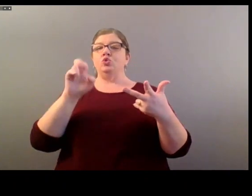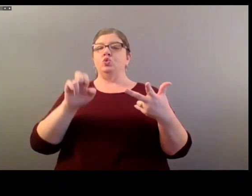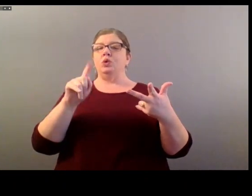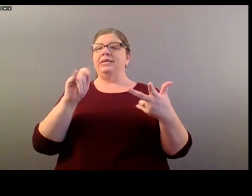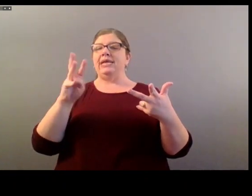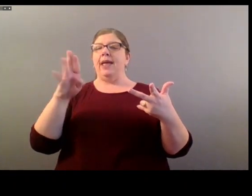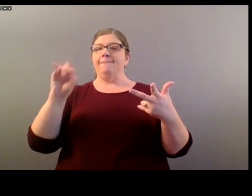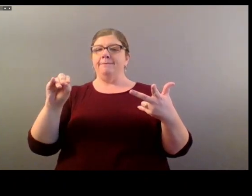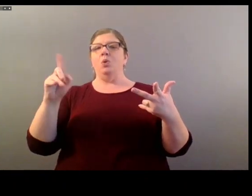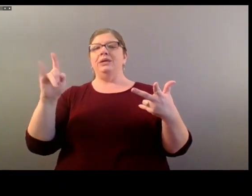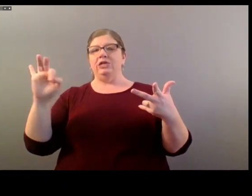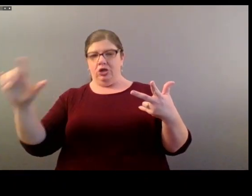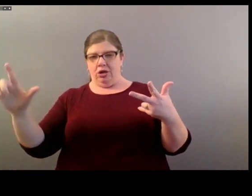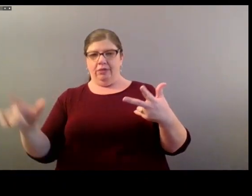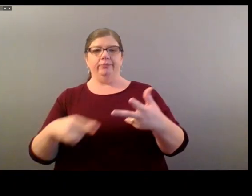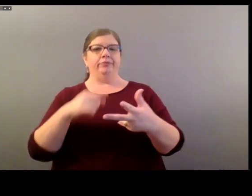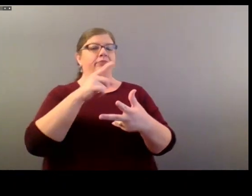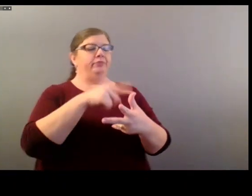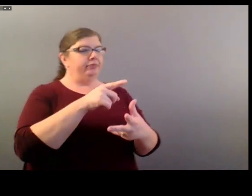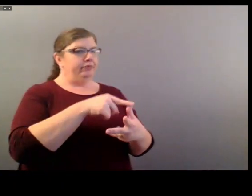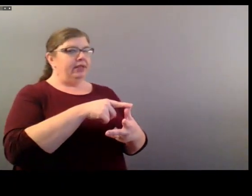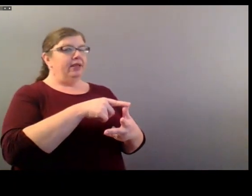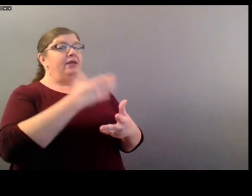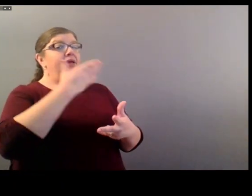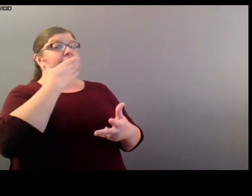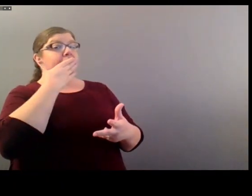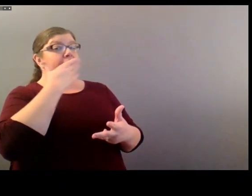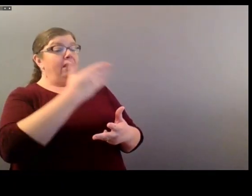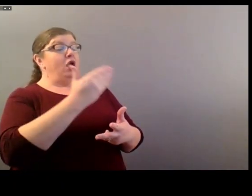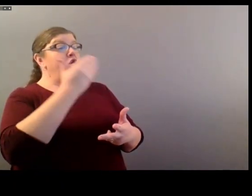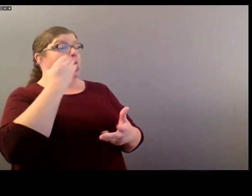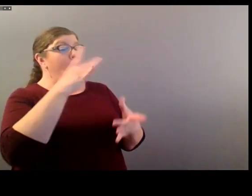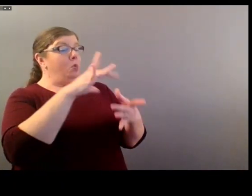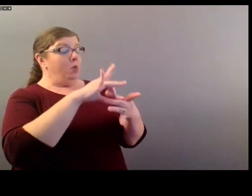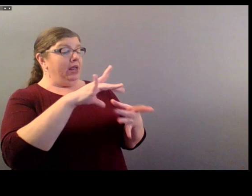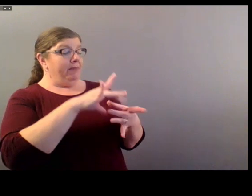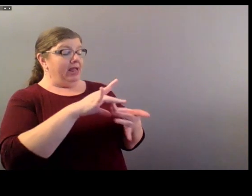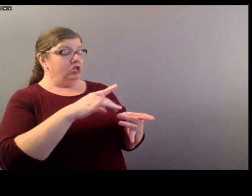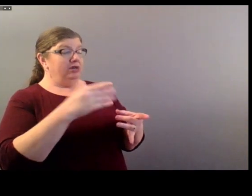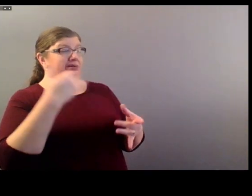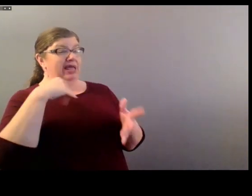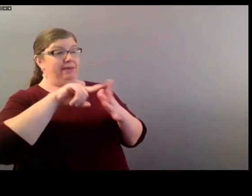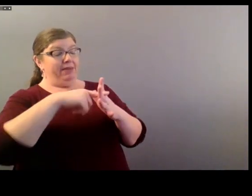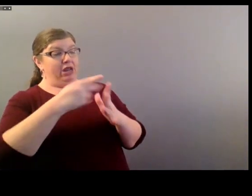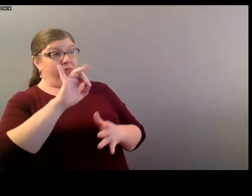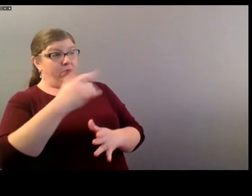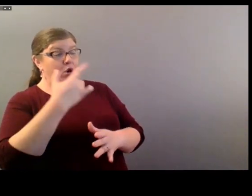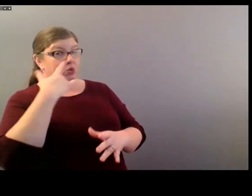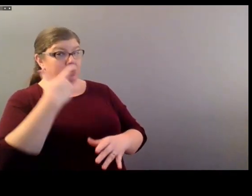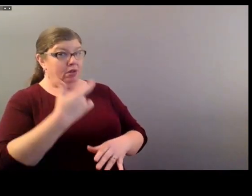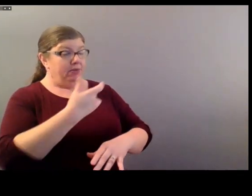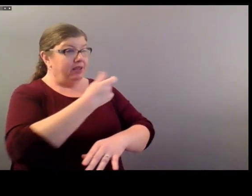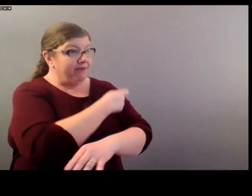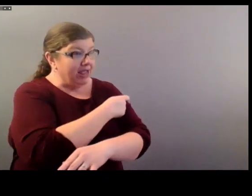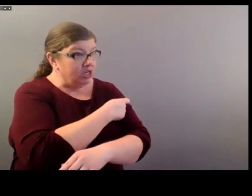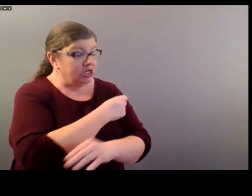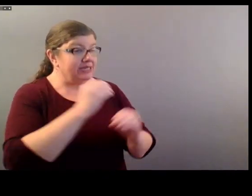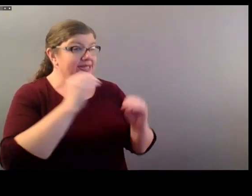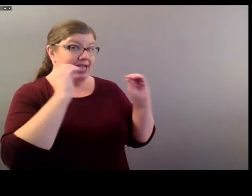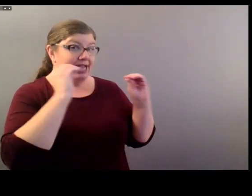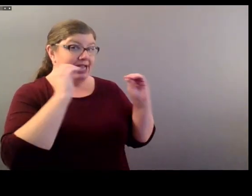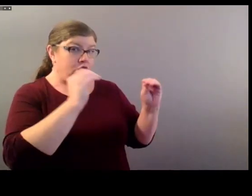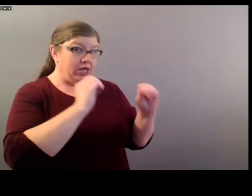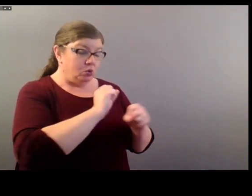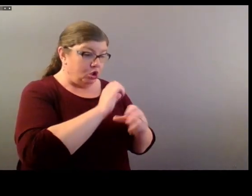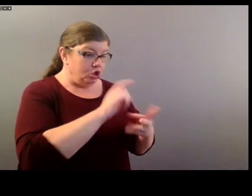Hi, thank you, Gina. So I know we mentioned at the beginning of March, we will be vaccinated educational workers and farm